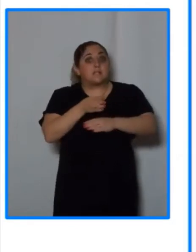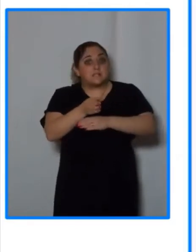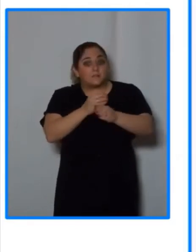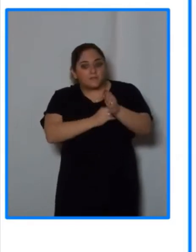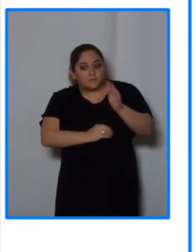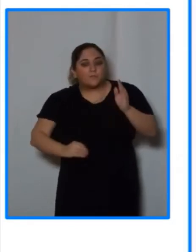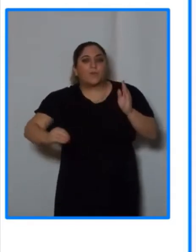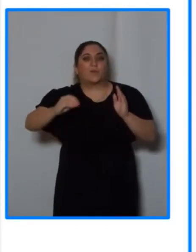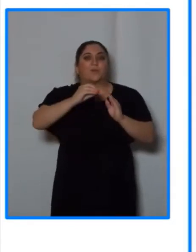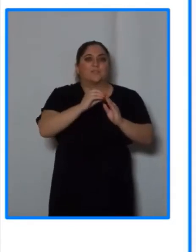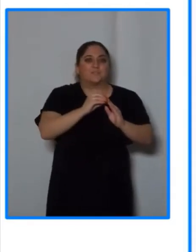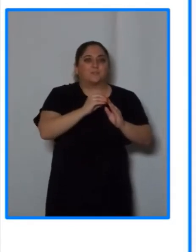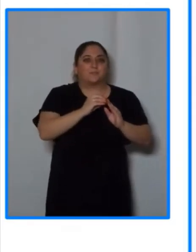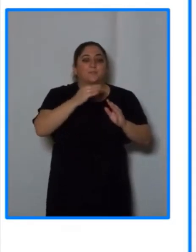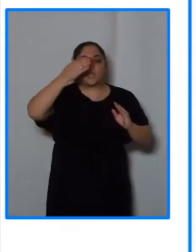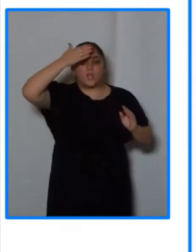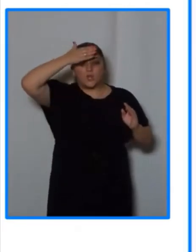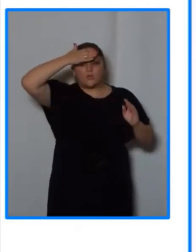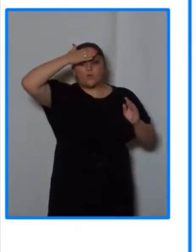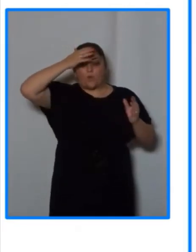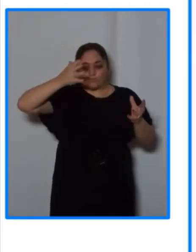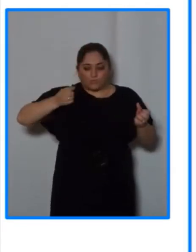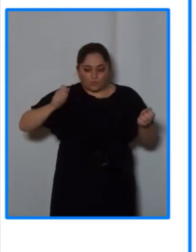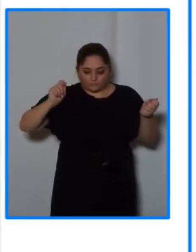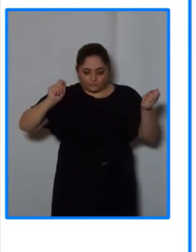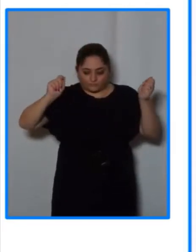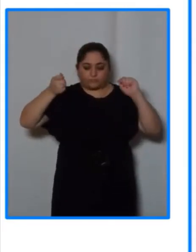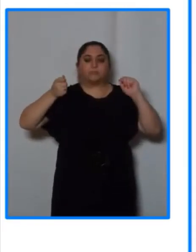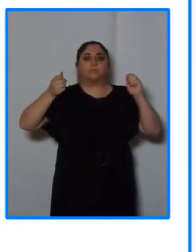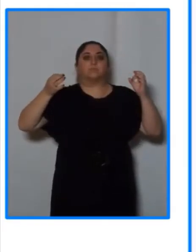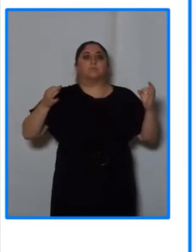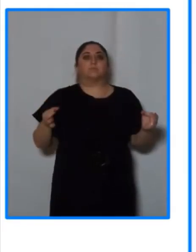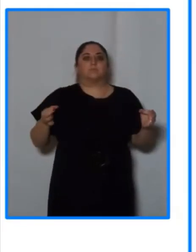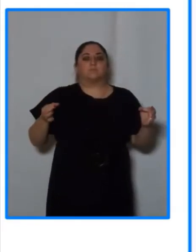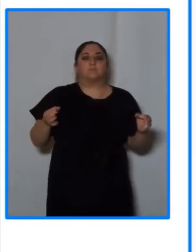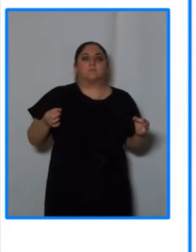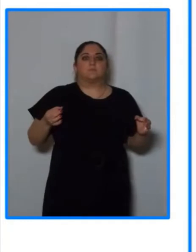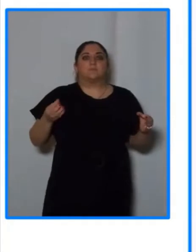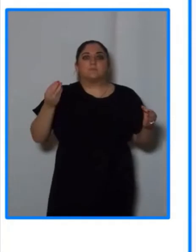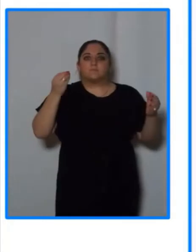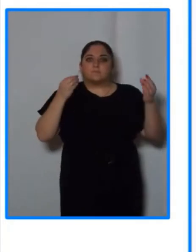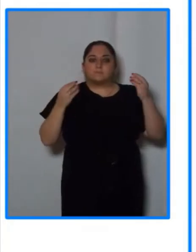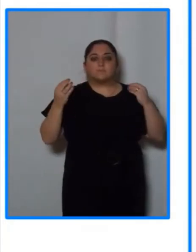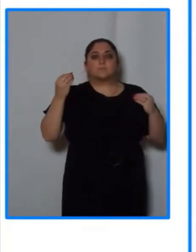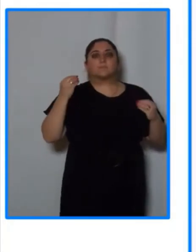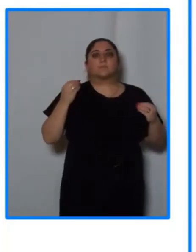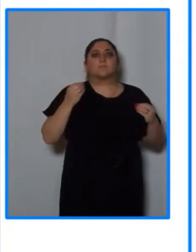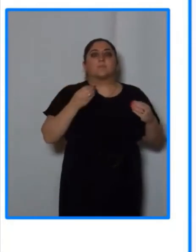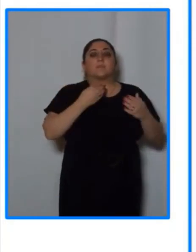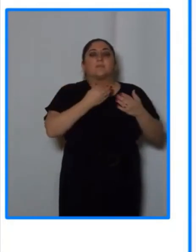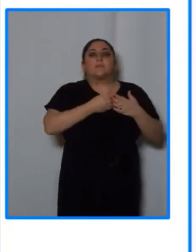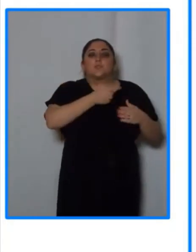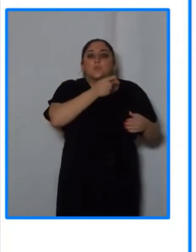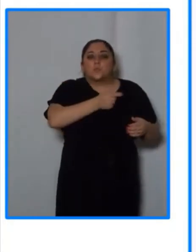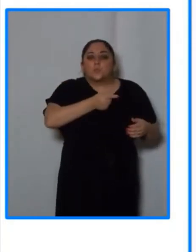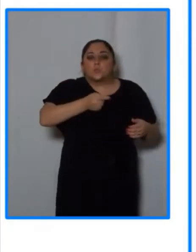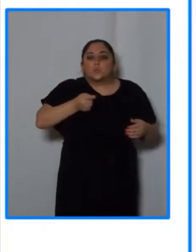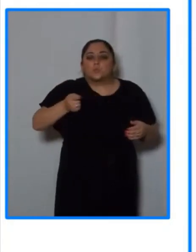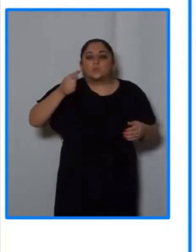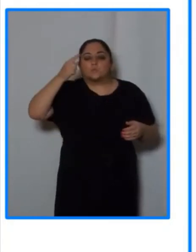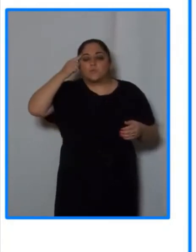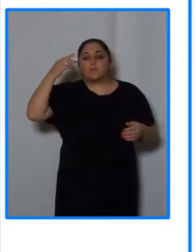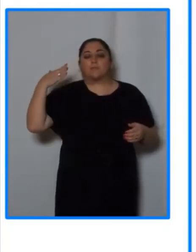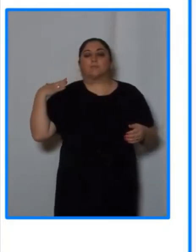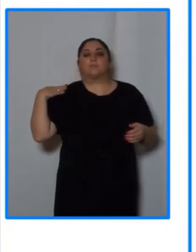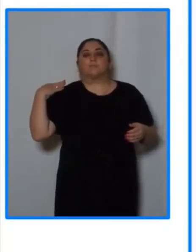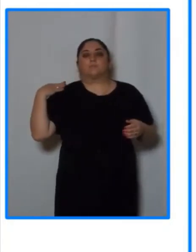Adopting this mindset is going to, of course, be a continuous process. It won't happen from one day to another, but management buy-in is certainly an